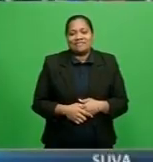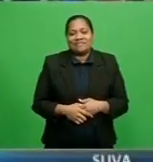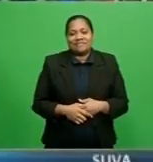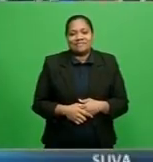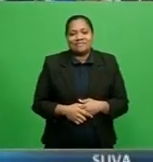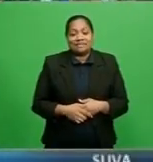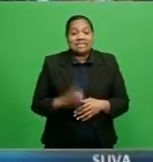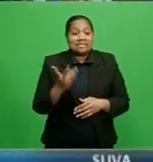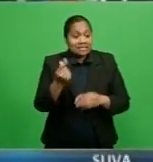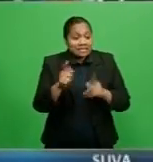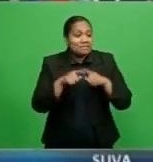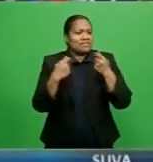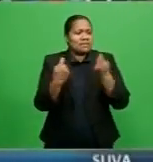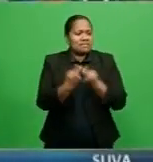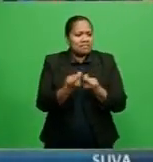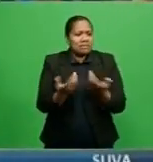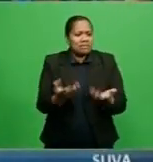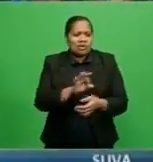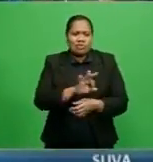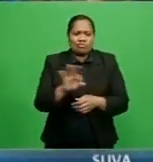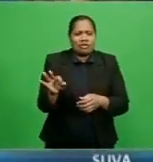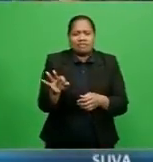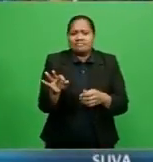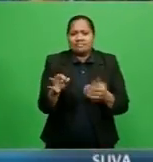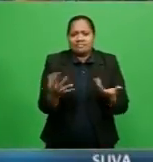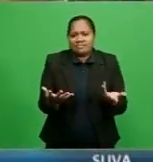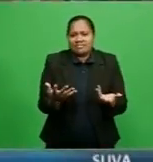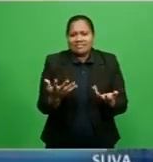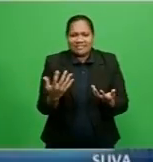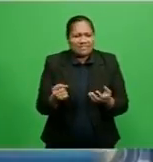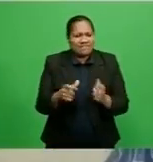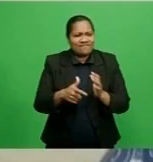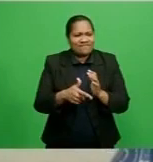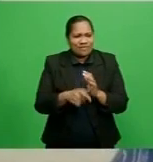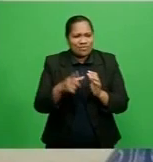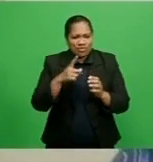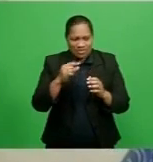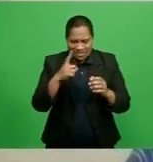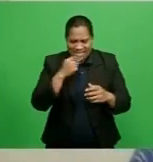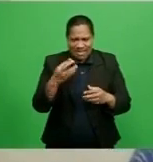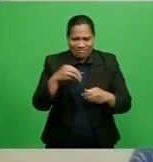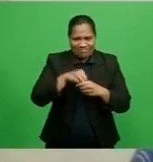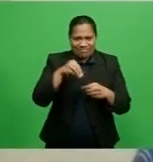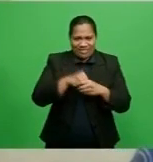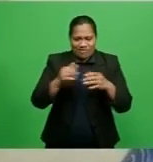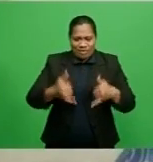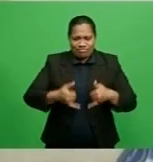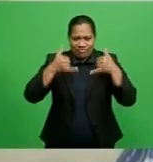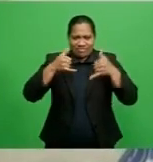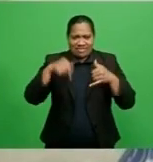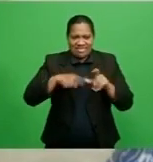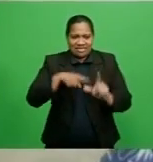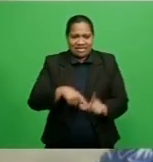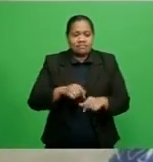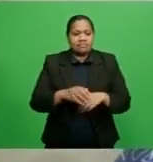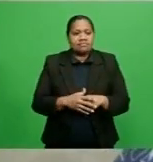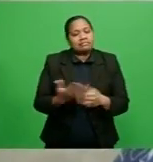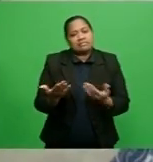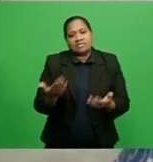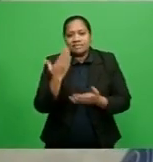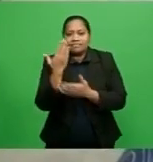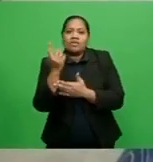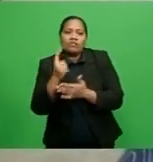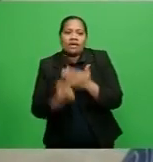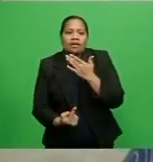Some teams may not get the chance to challenge the Fairbrother Sullivan Trophy this year. According to what happens, some teams may